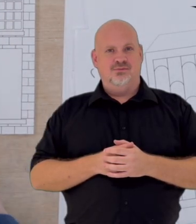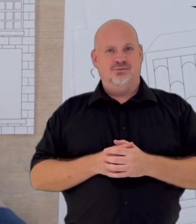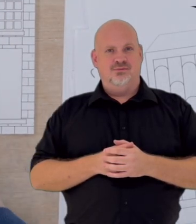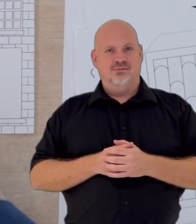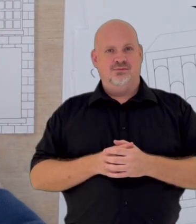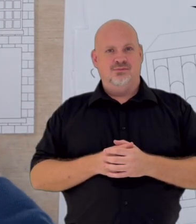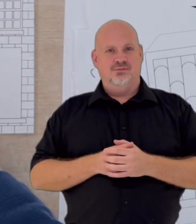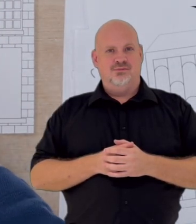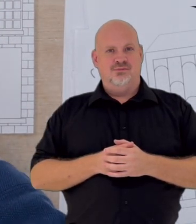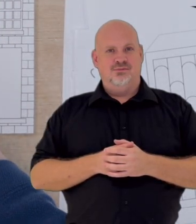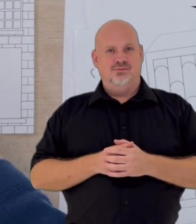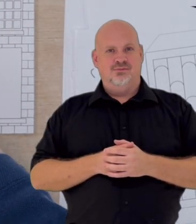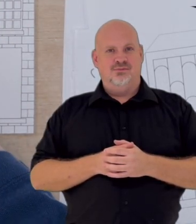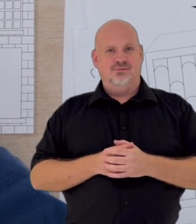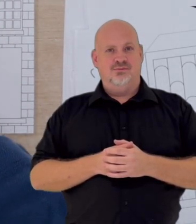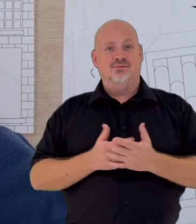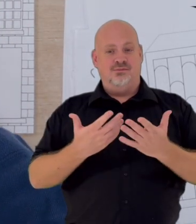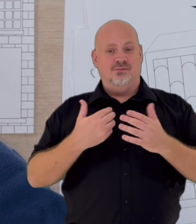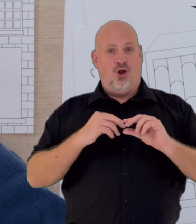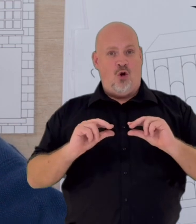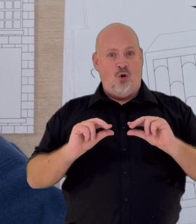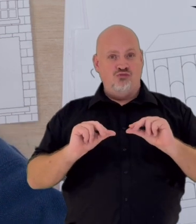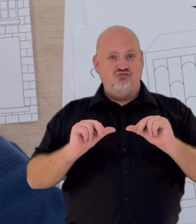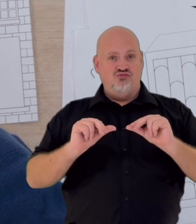And then we're going to roll the shutter up.